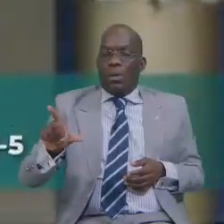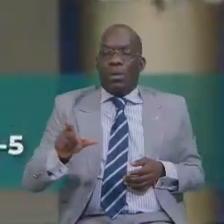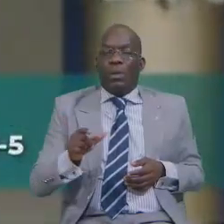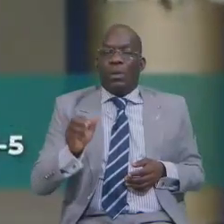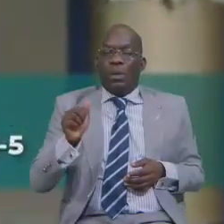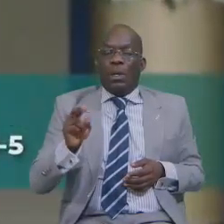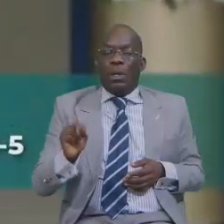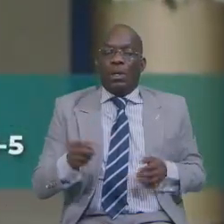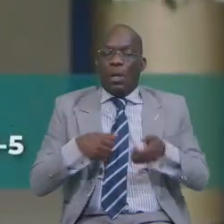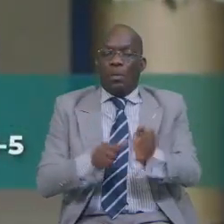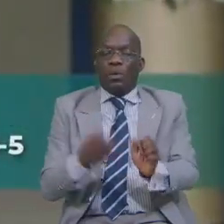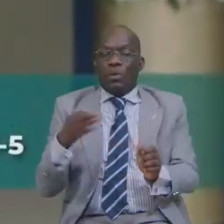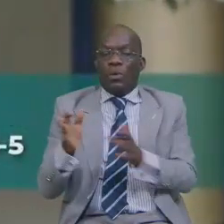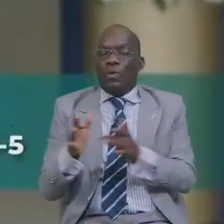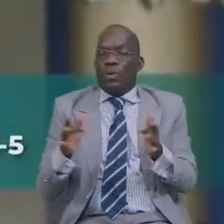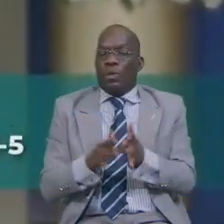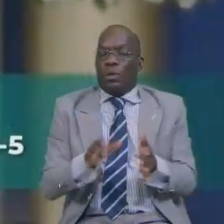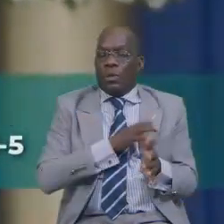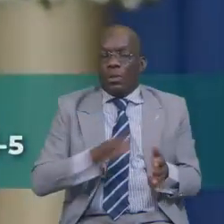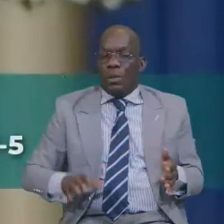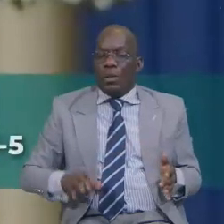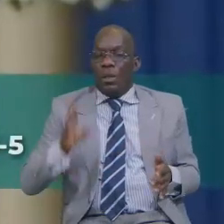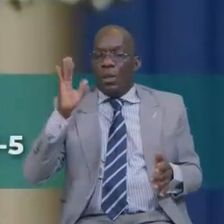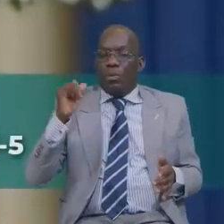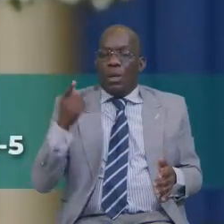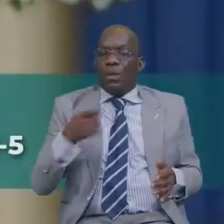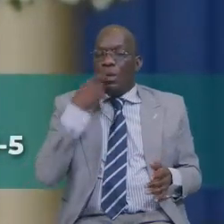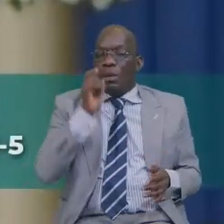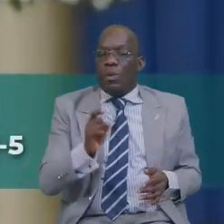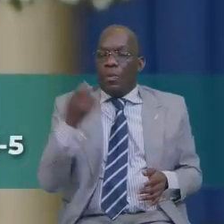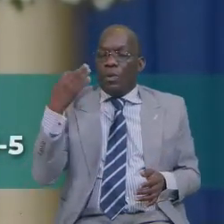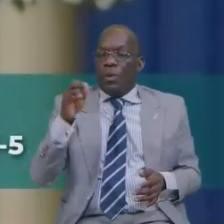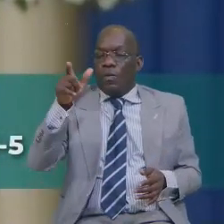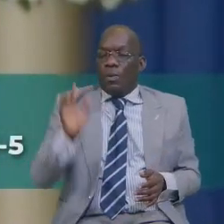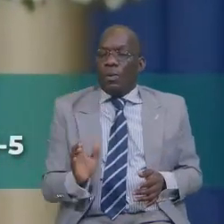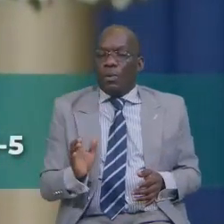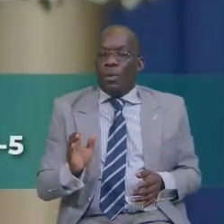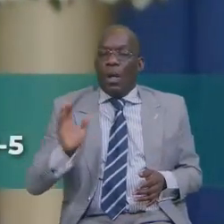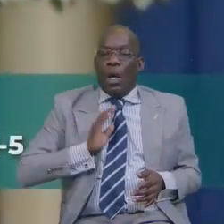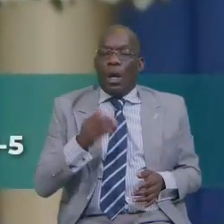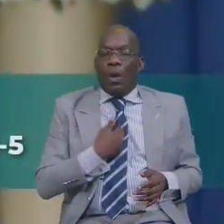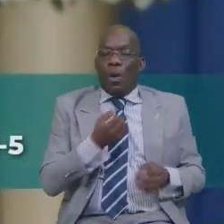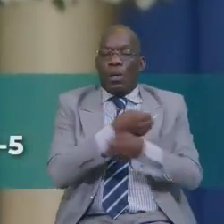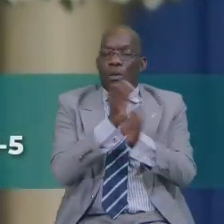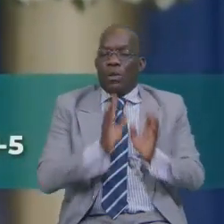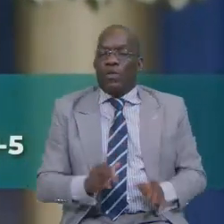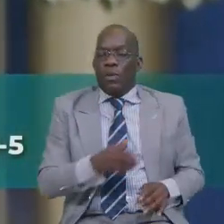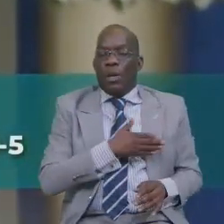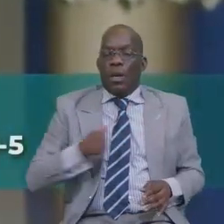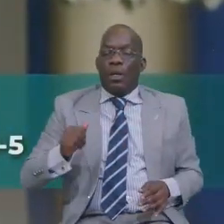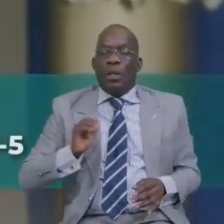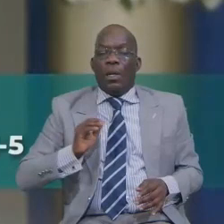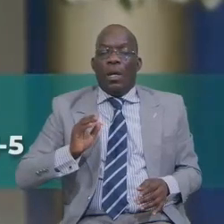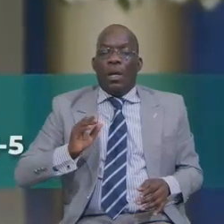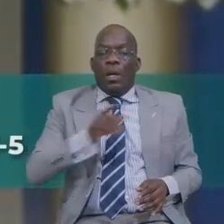Jesus Christ, by the commandment of God, our Savior, and our Lord